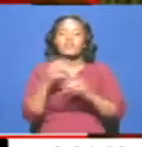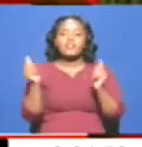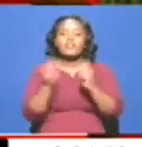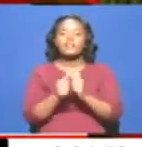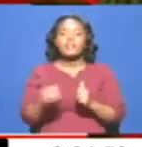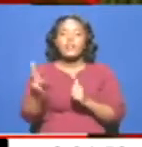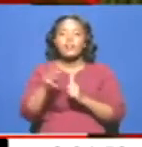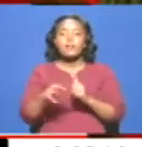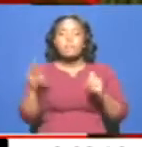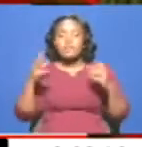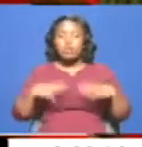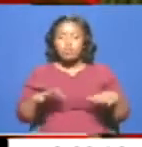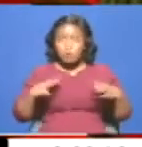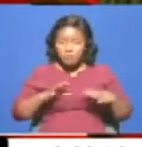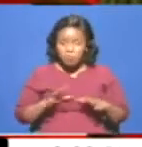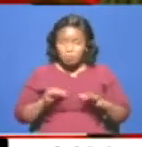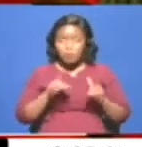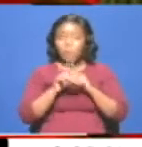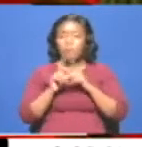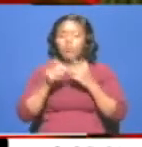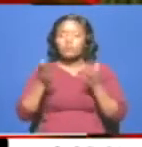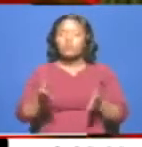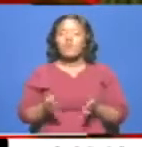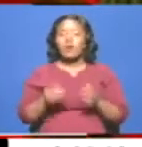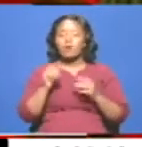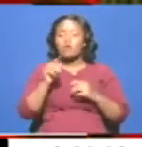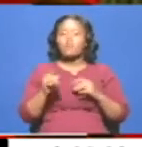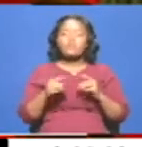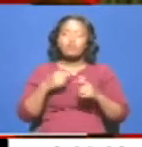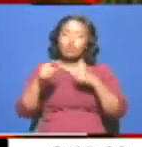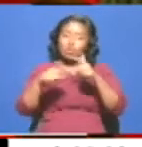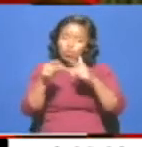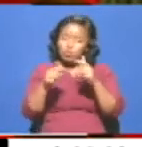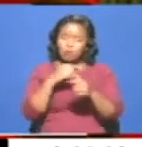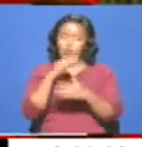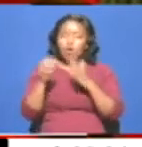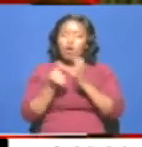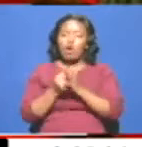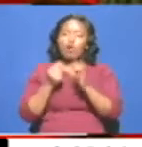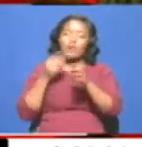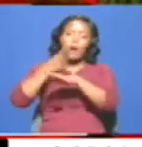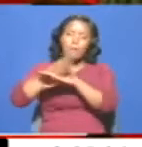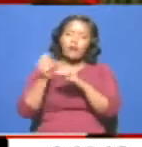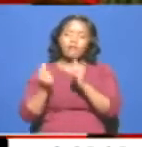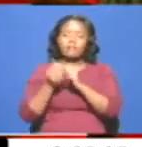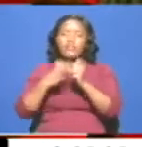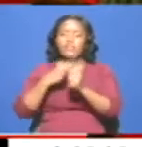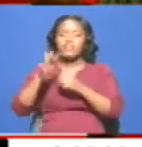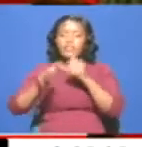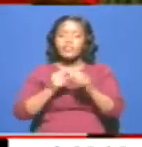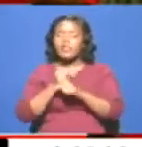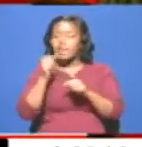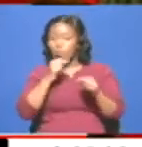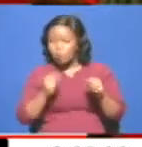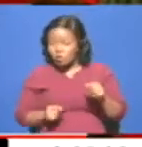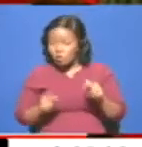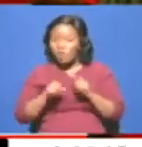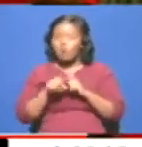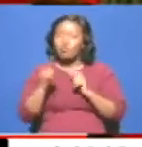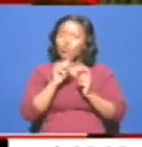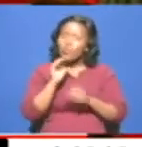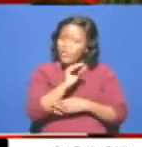It's opening up now to those who are above 18 years old, and we still call upon every member of the community